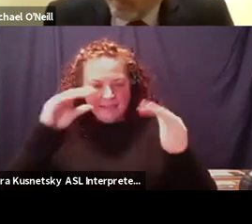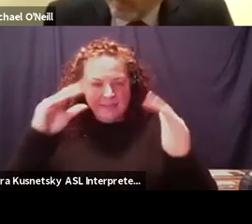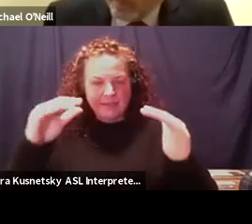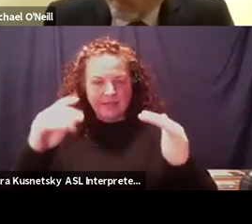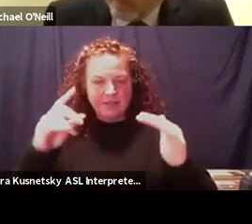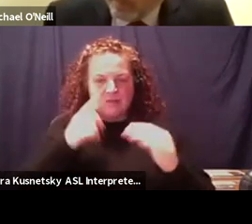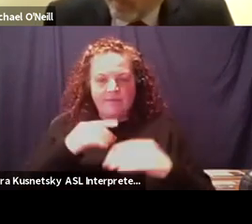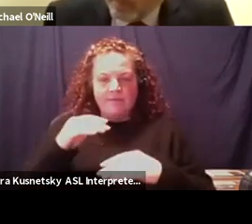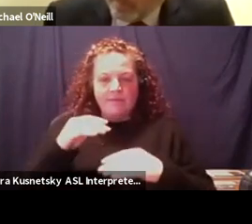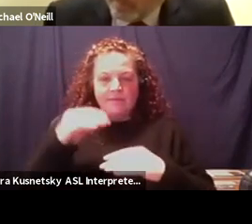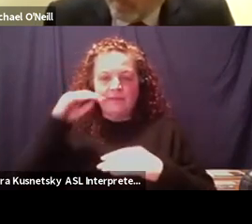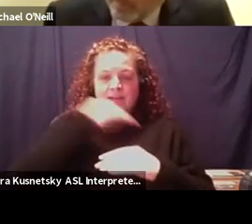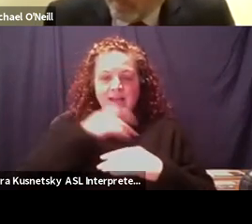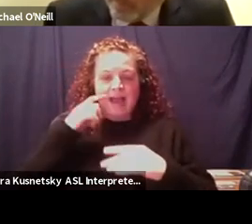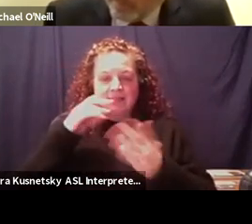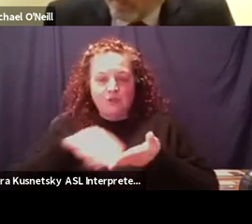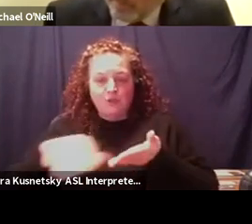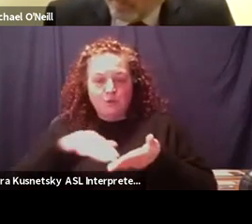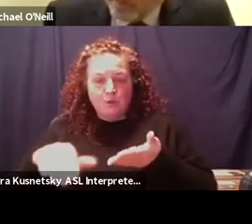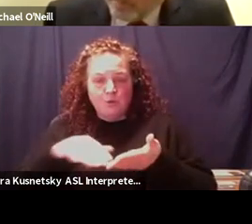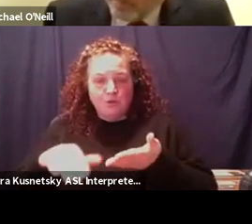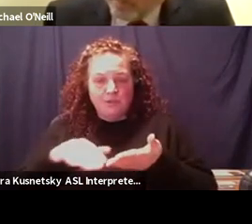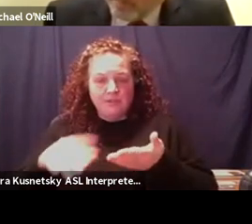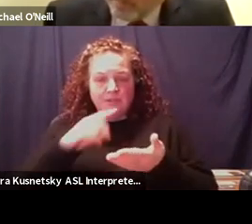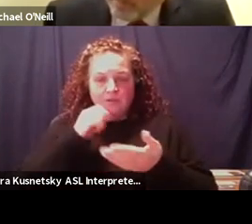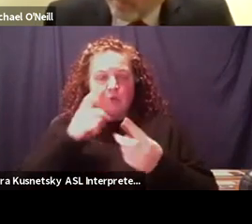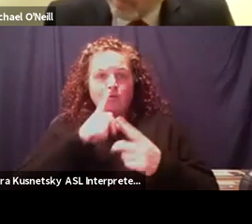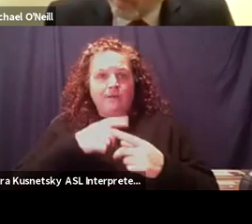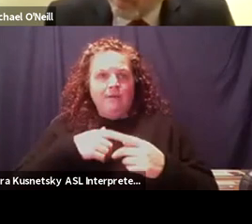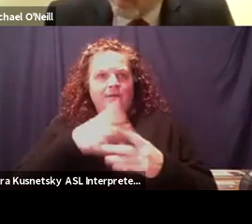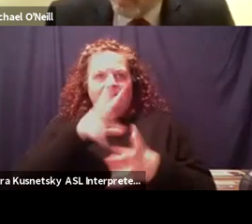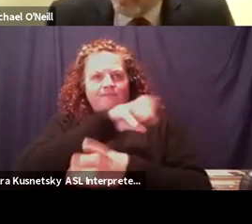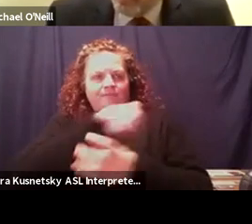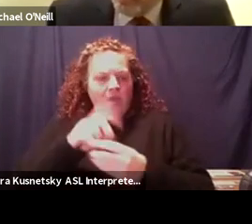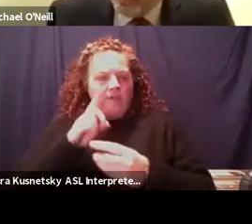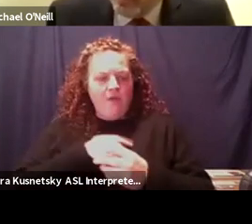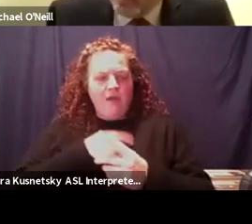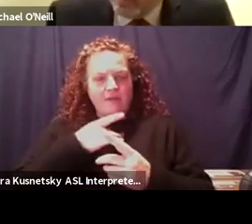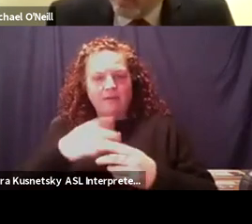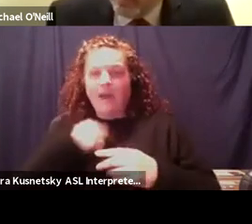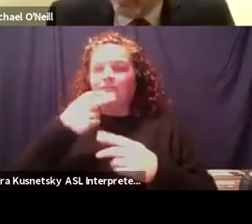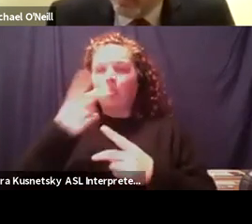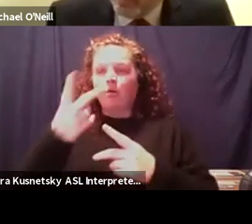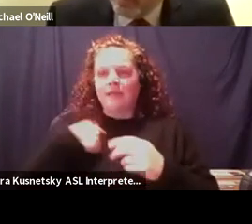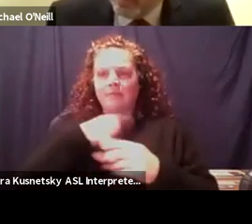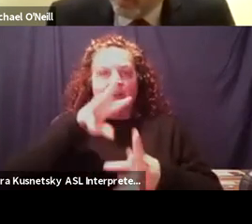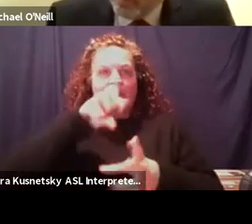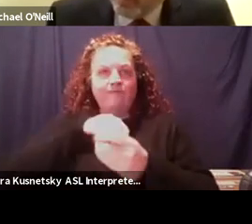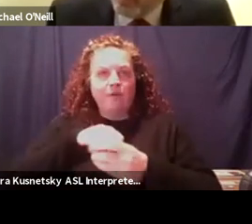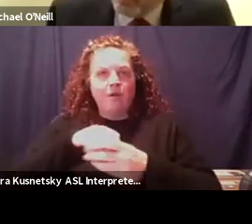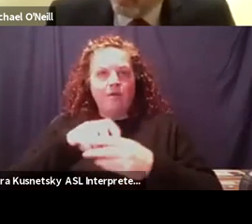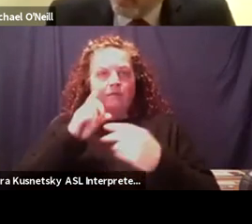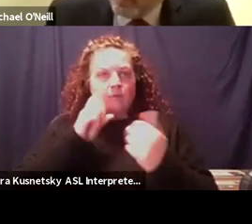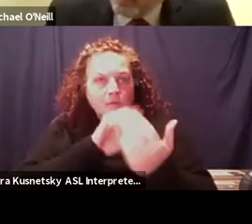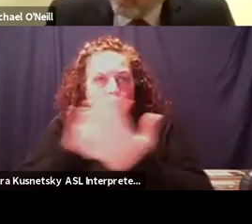the system that excludes non-whites from not just having a voice, but an impact at the table. Yet for some reason, you refuse to directly acknowledge and confront it, as it